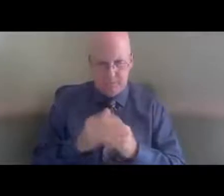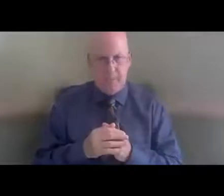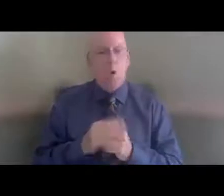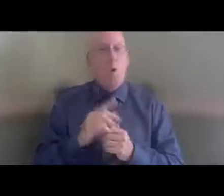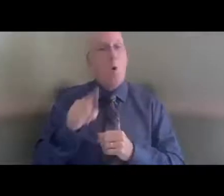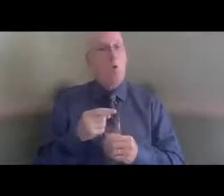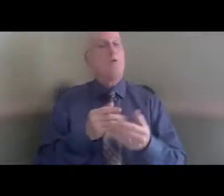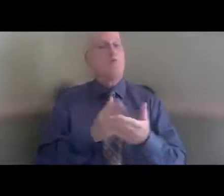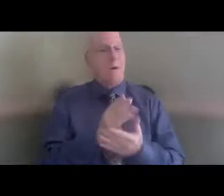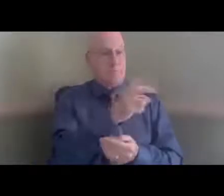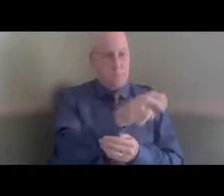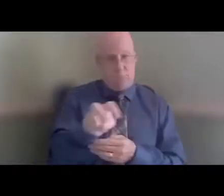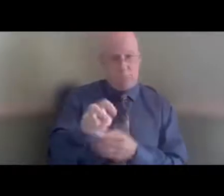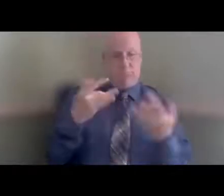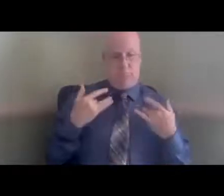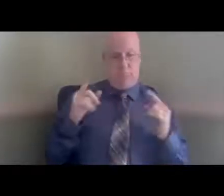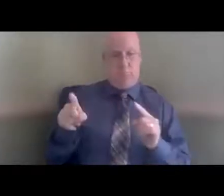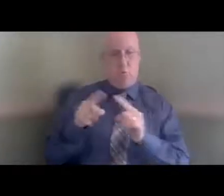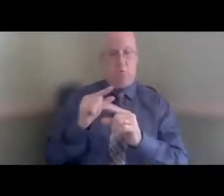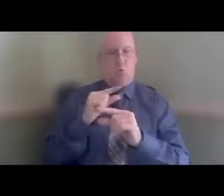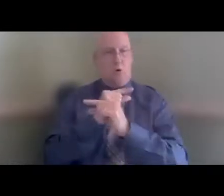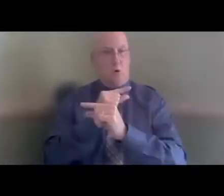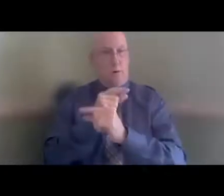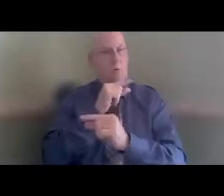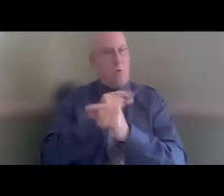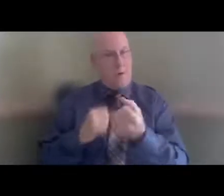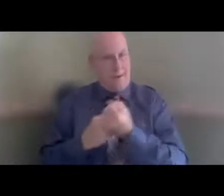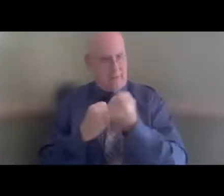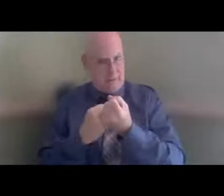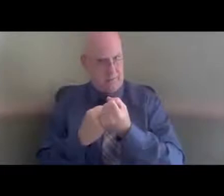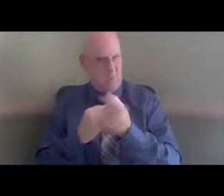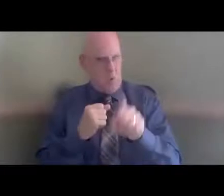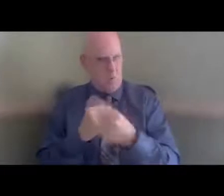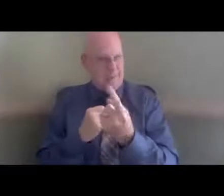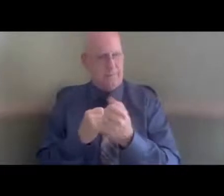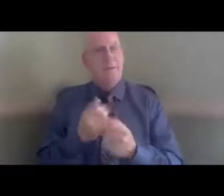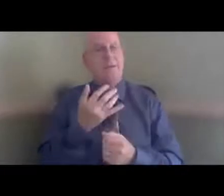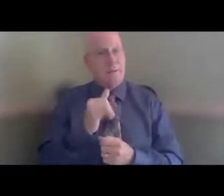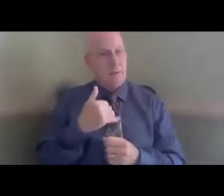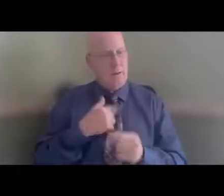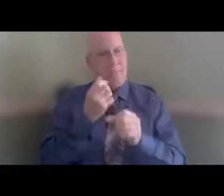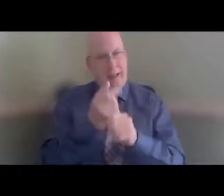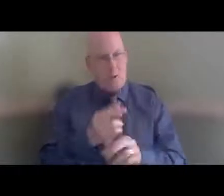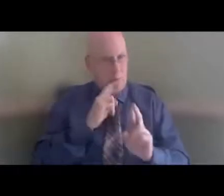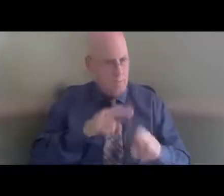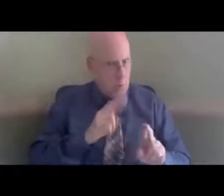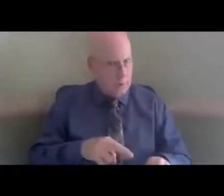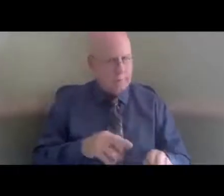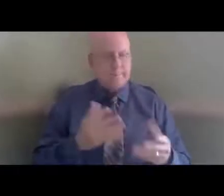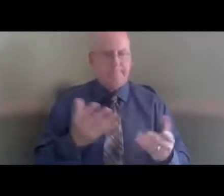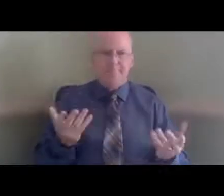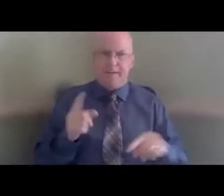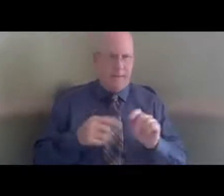delegated to a guardian or a guardian advocate in this process. You still have initial and annual reports, so I can't get you out of